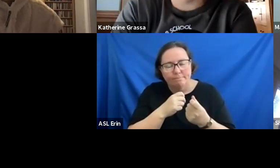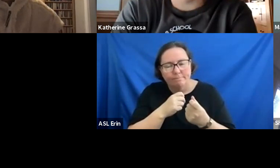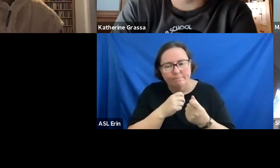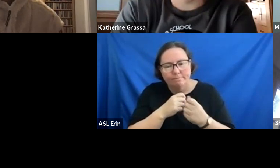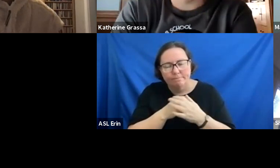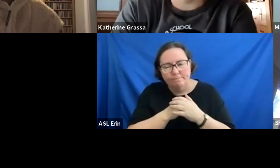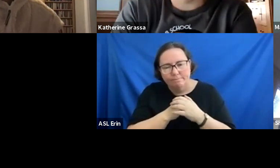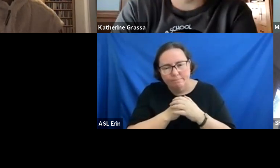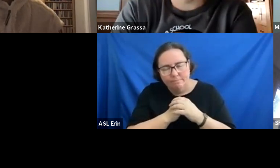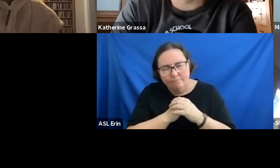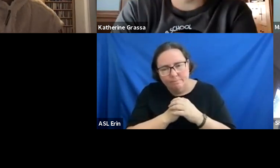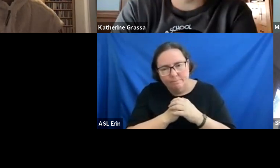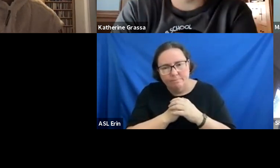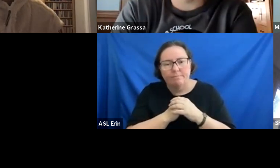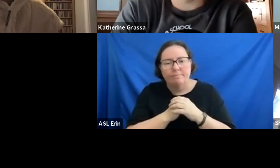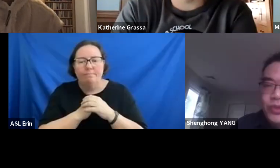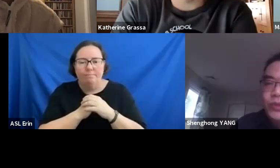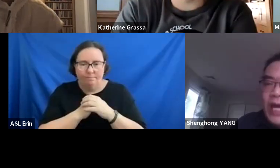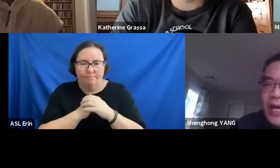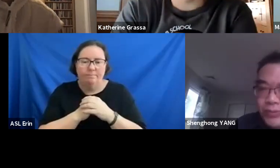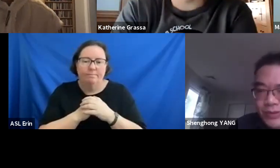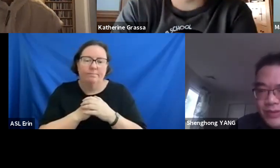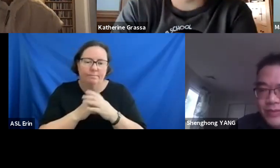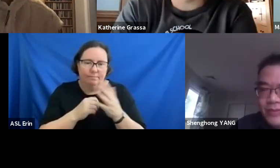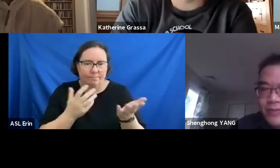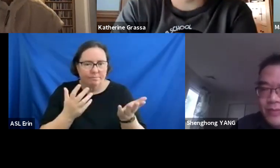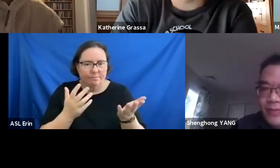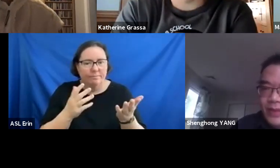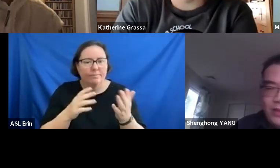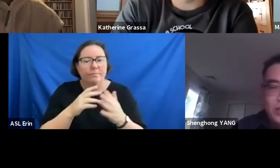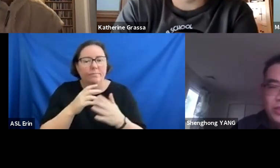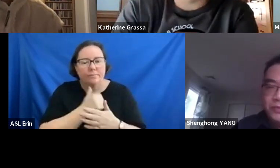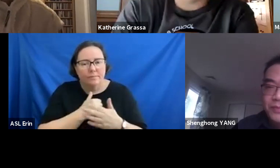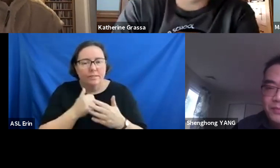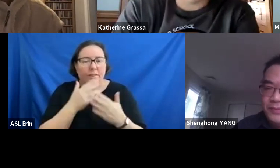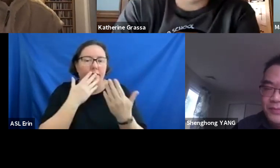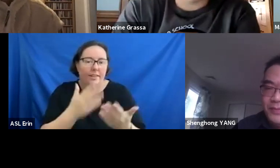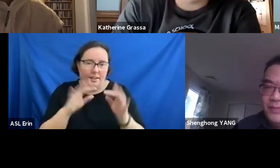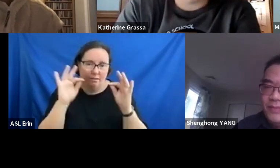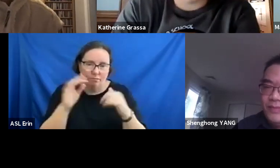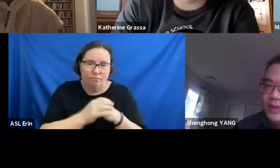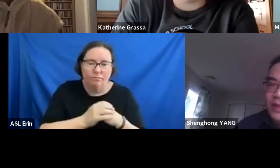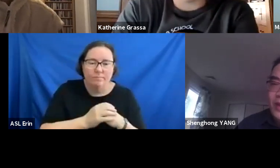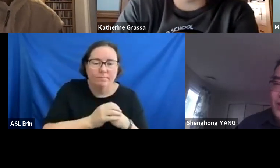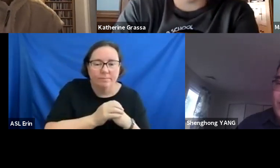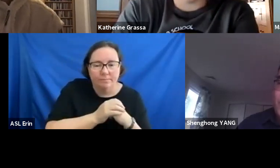to help their kids to grow up? Thank you.